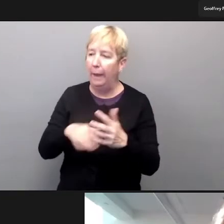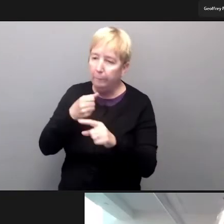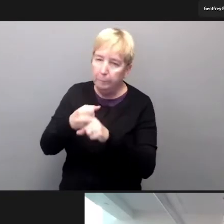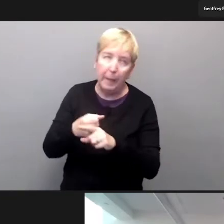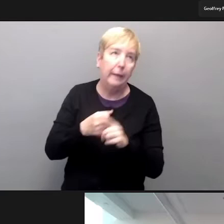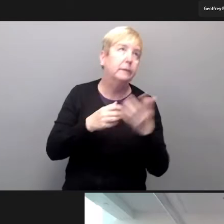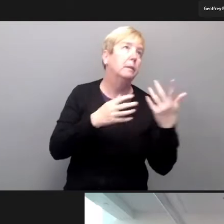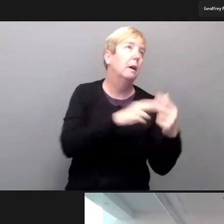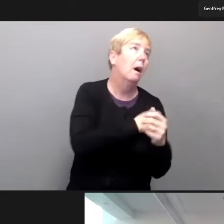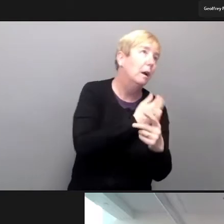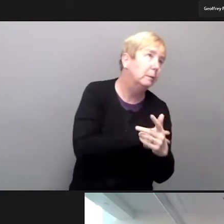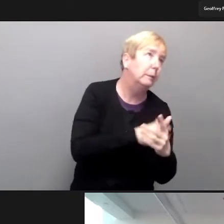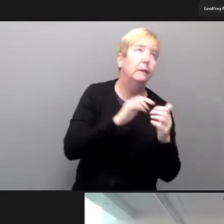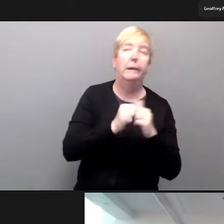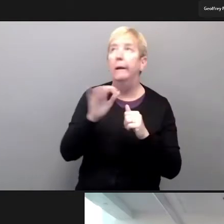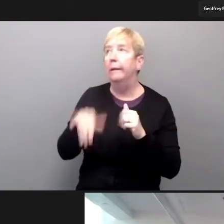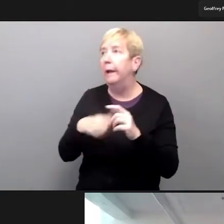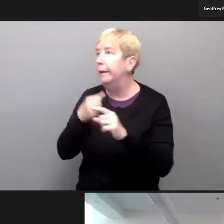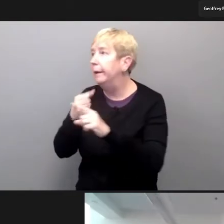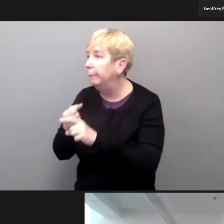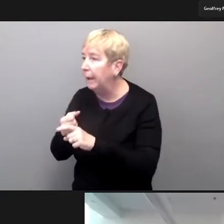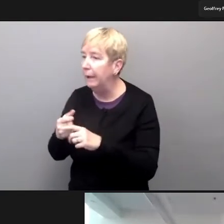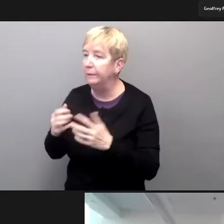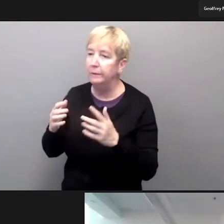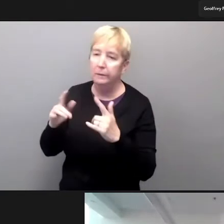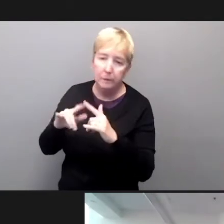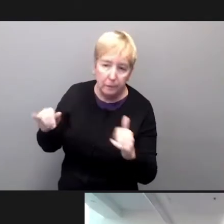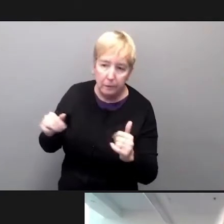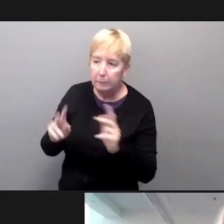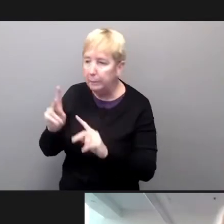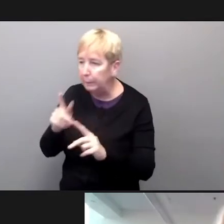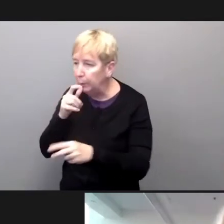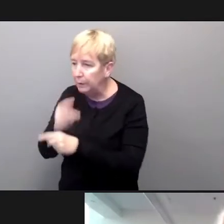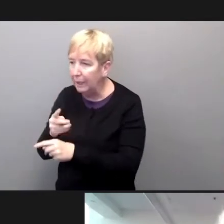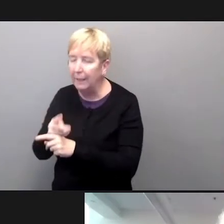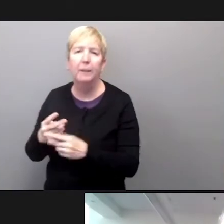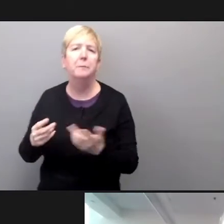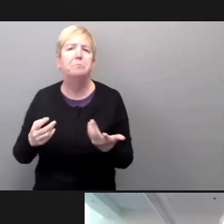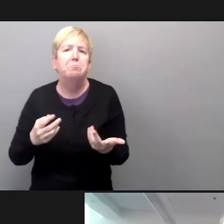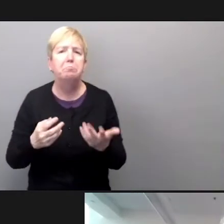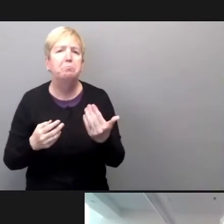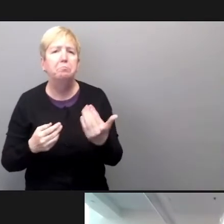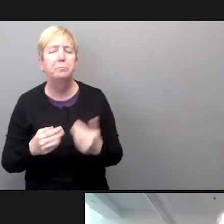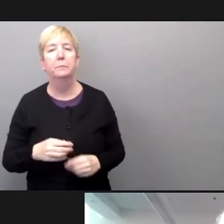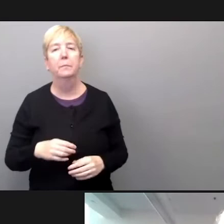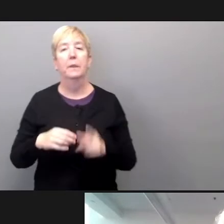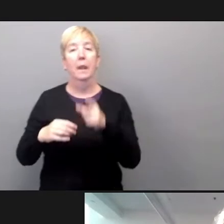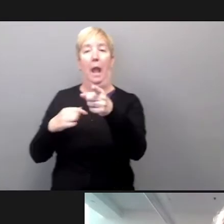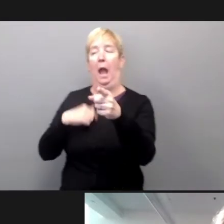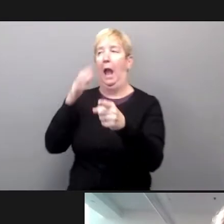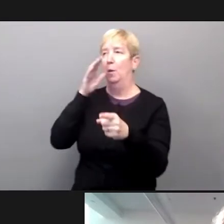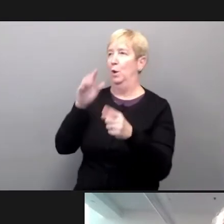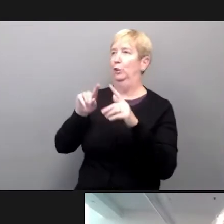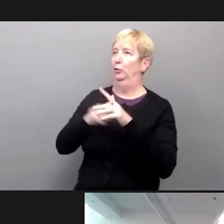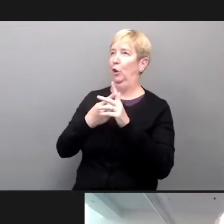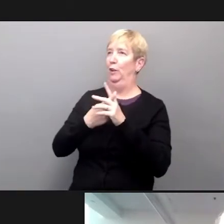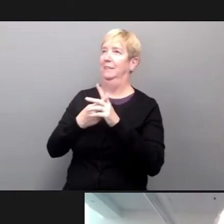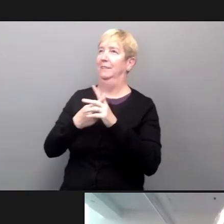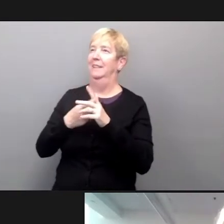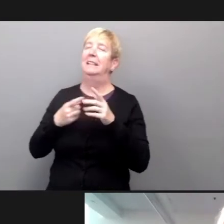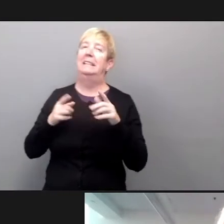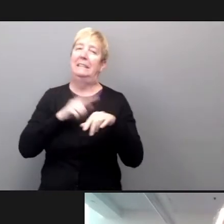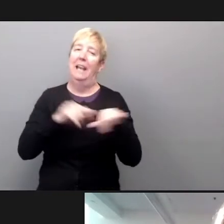I'd really be interested to hear a little bit about that. So I'm going to start to give Katrina a chance to collect your thoughts. When I was